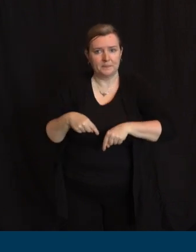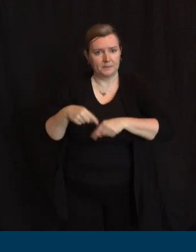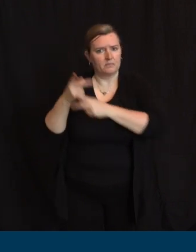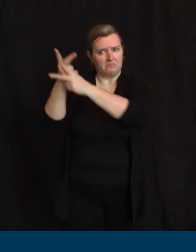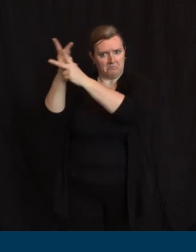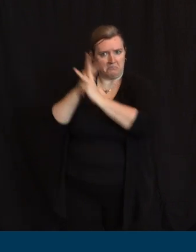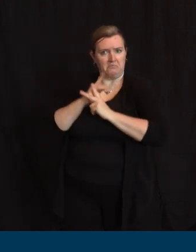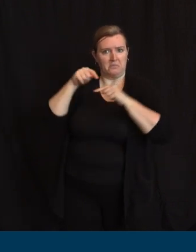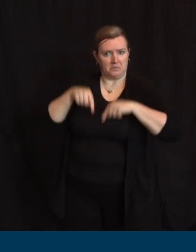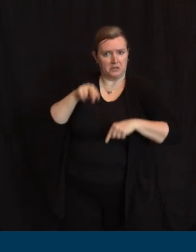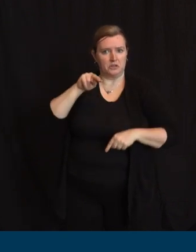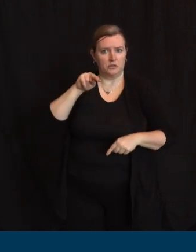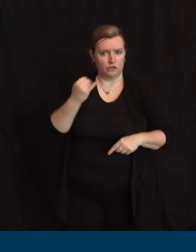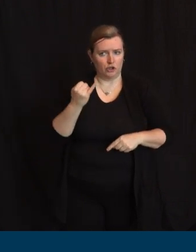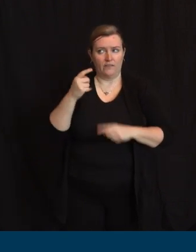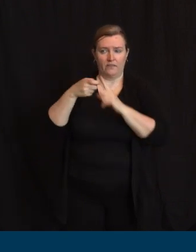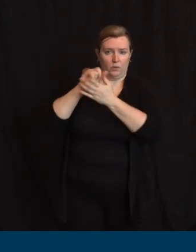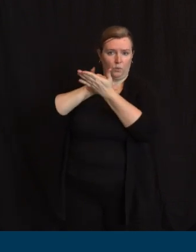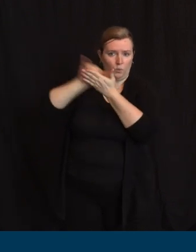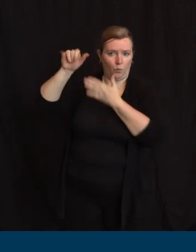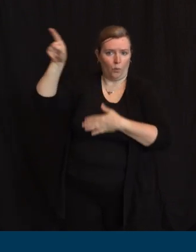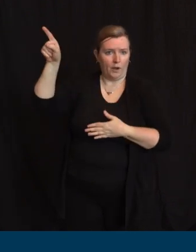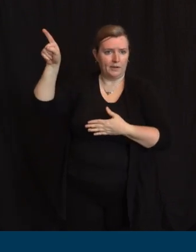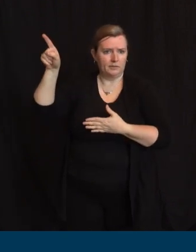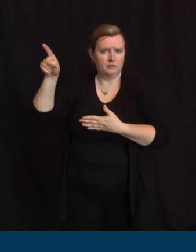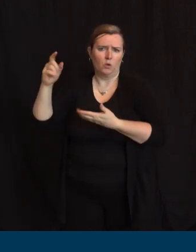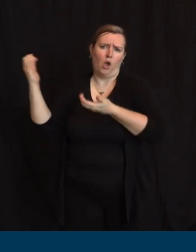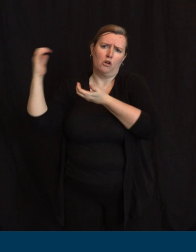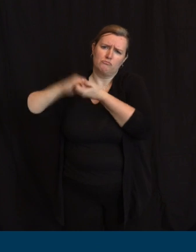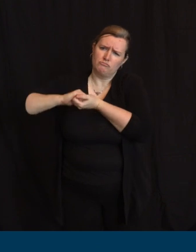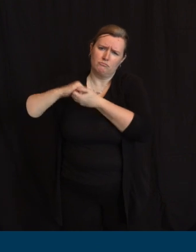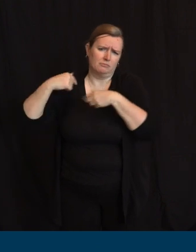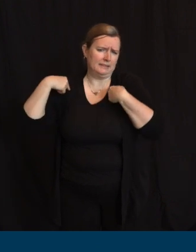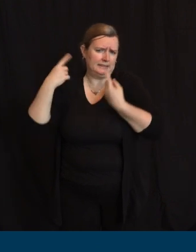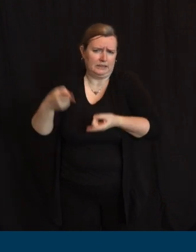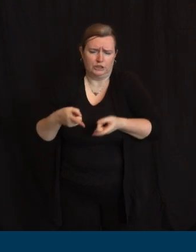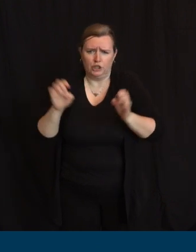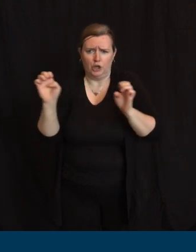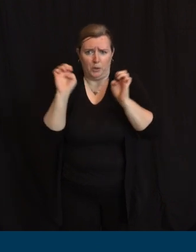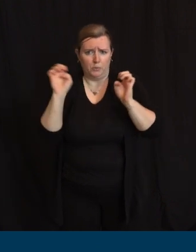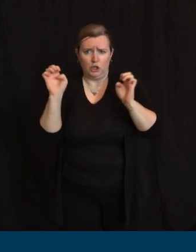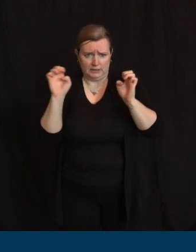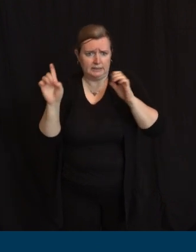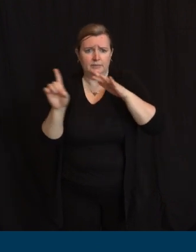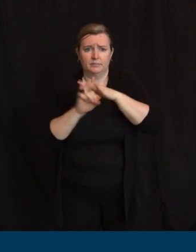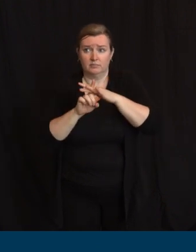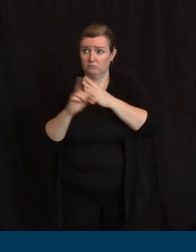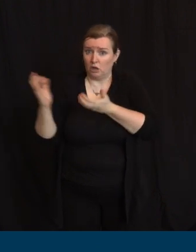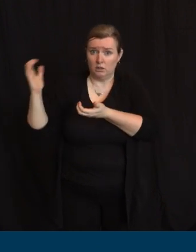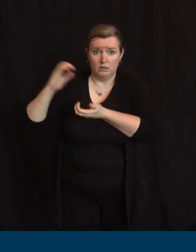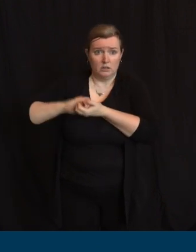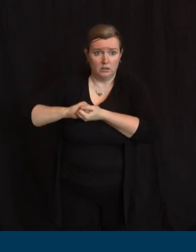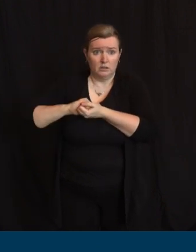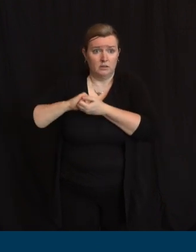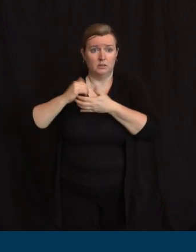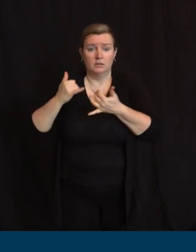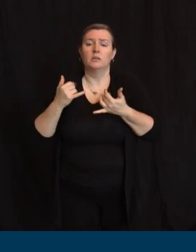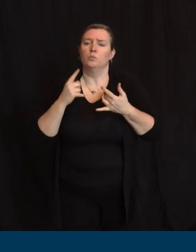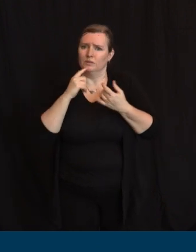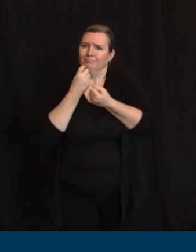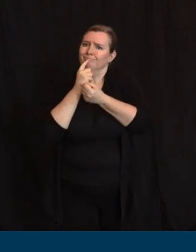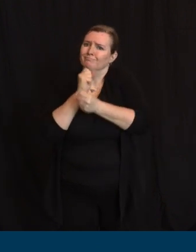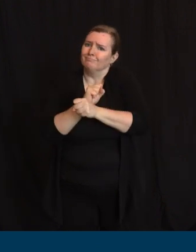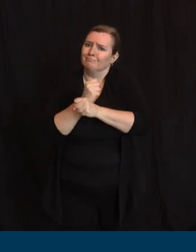York and New Jersey have been partners throughout this emergency, and this partnership is focused on saving lives and